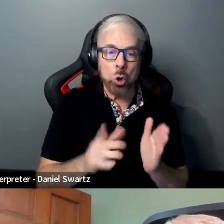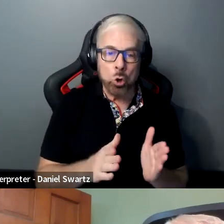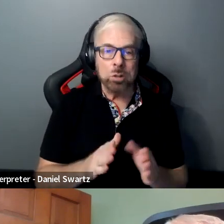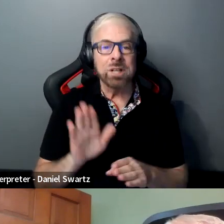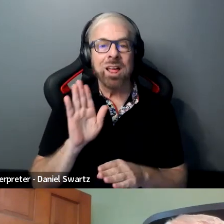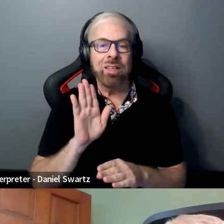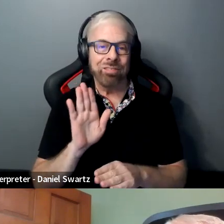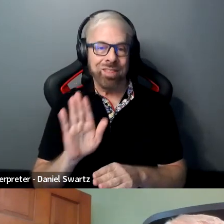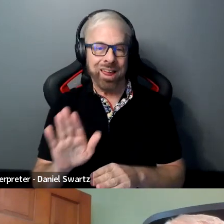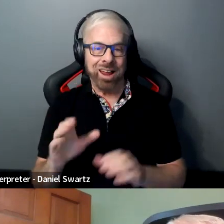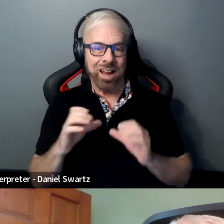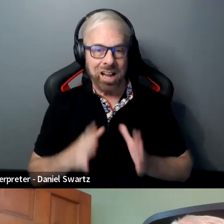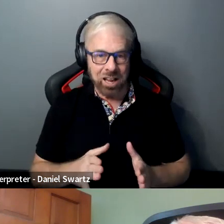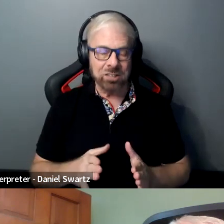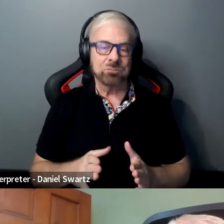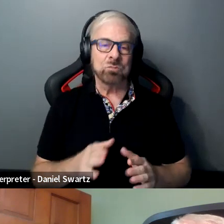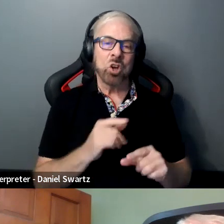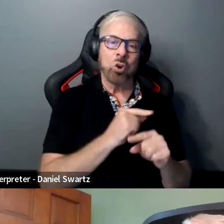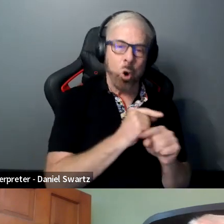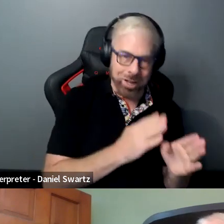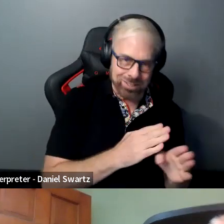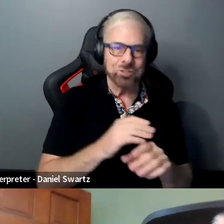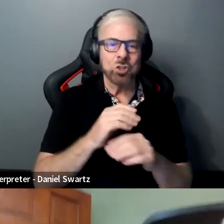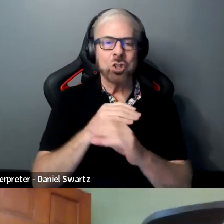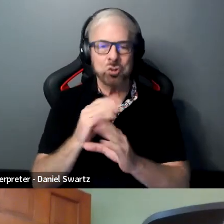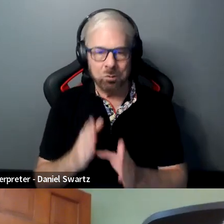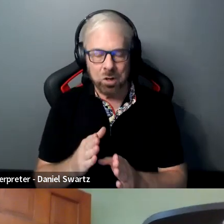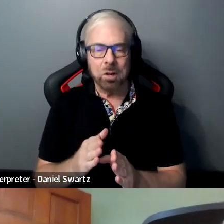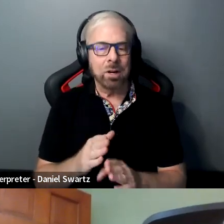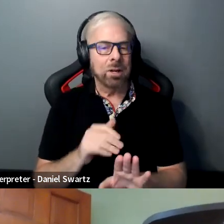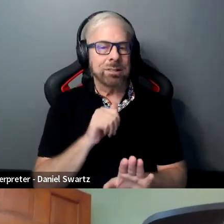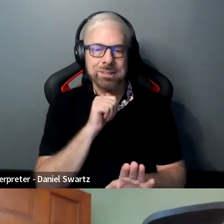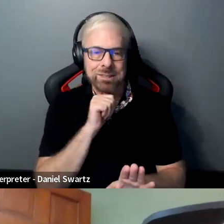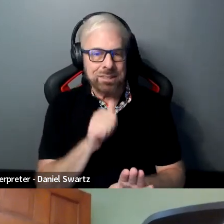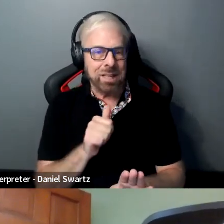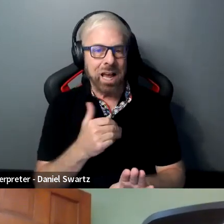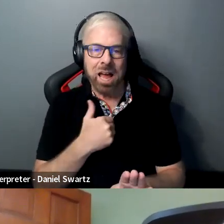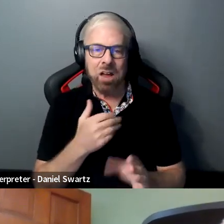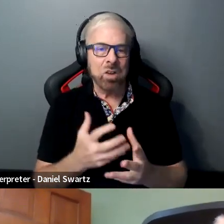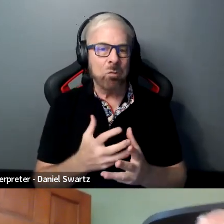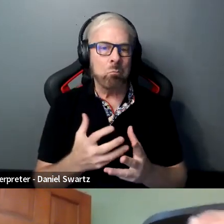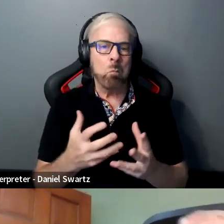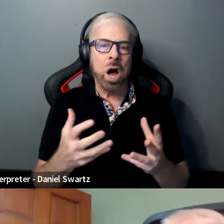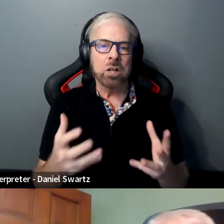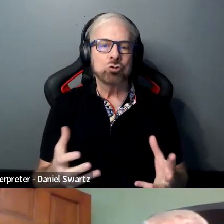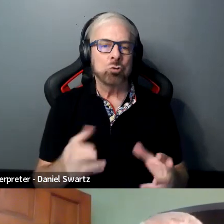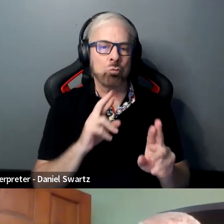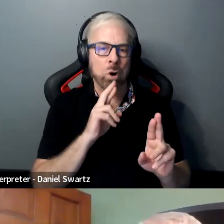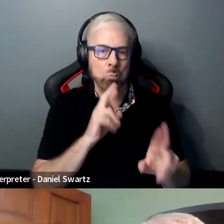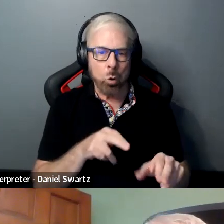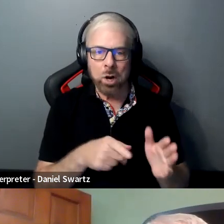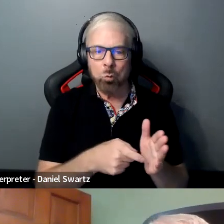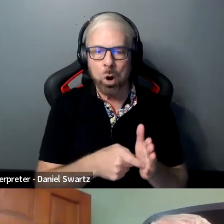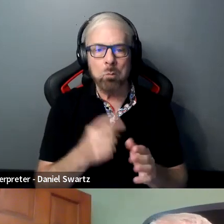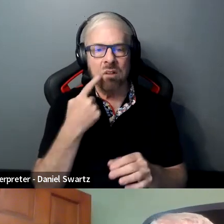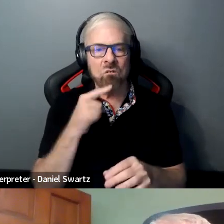clients who are guardians and conservators to not have as much by way of reporting to the